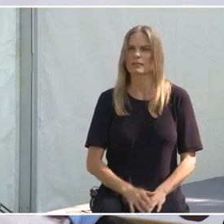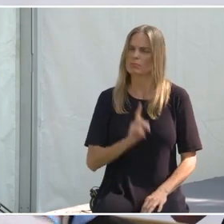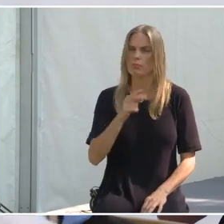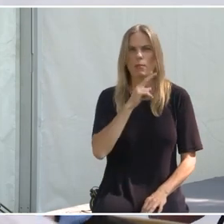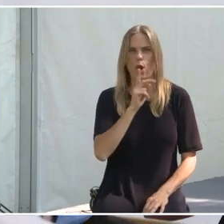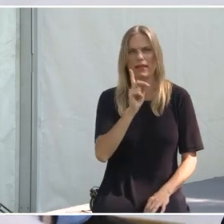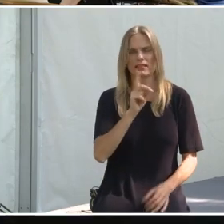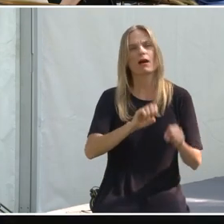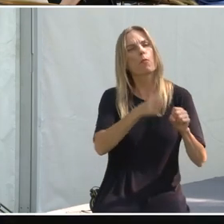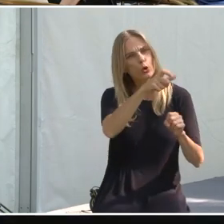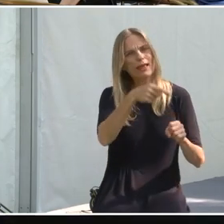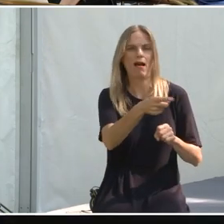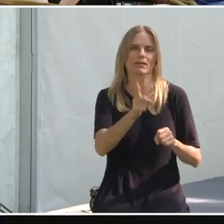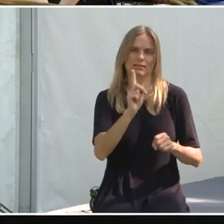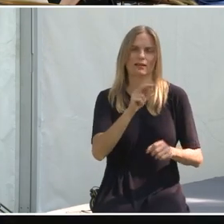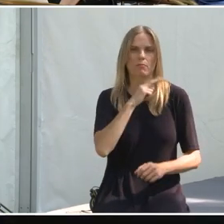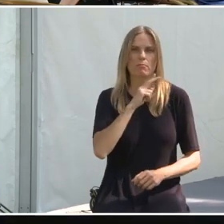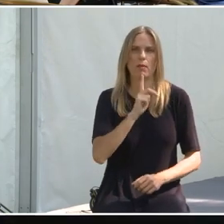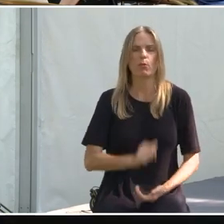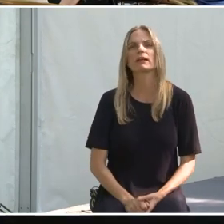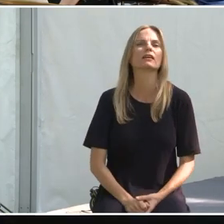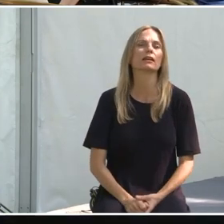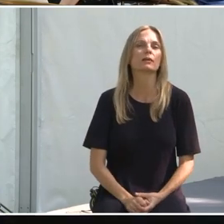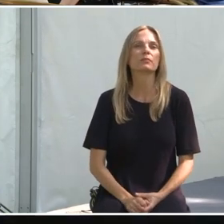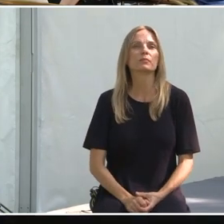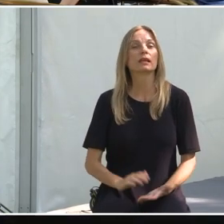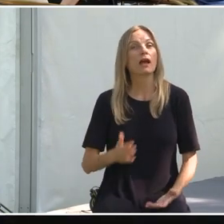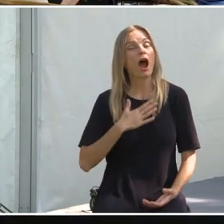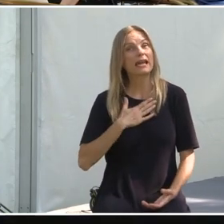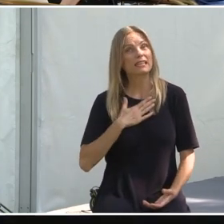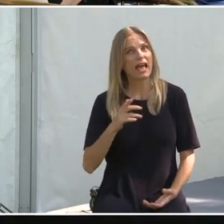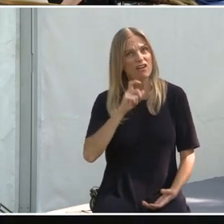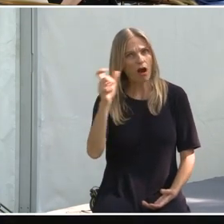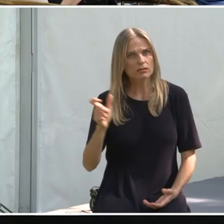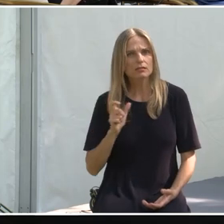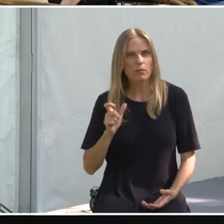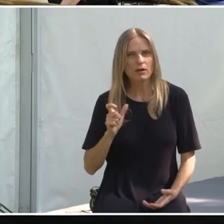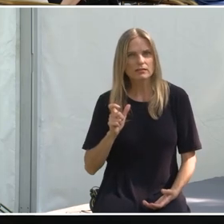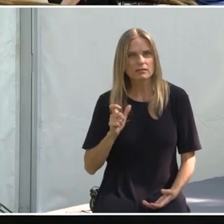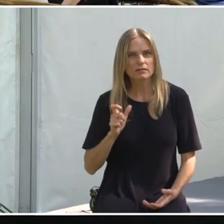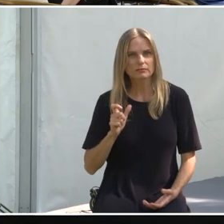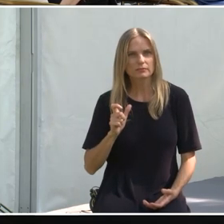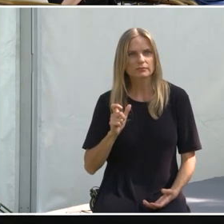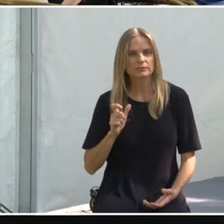teenagers. Let's thanks for answering this question from your